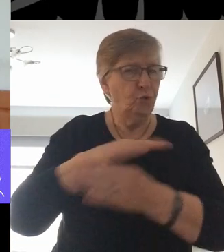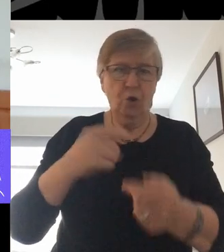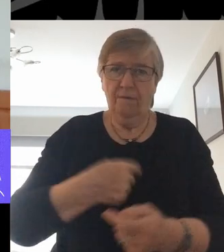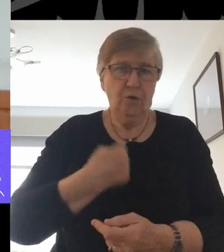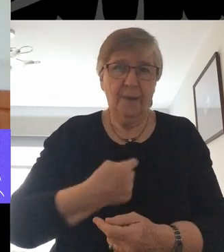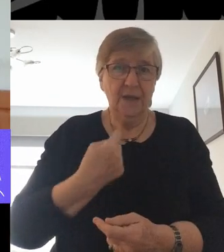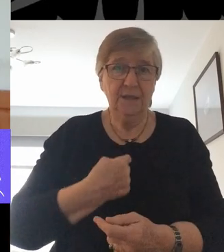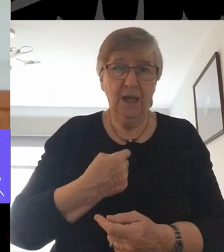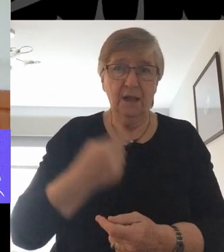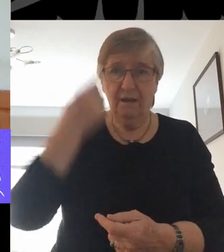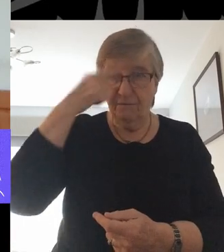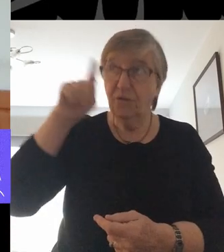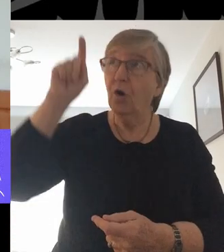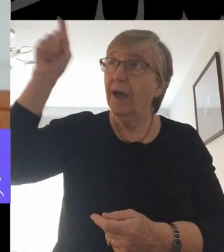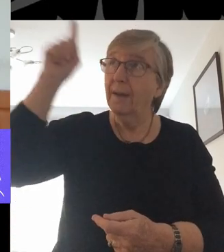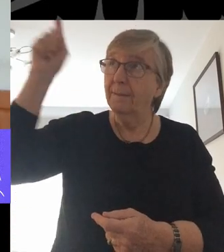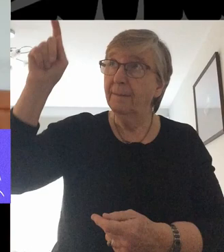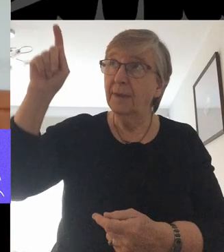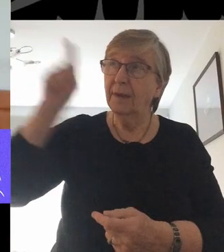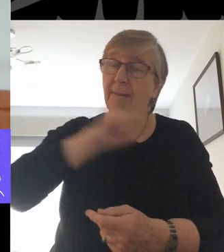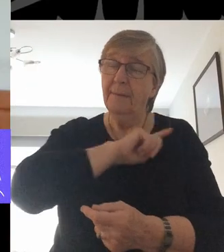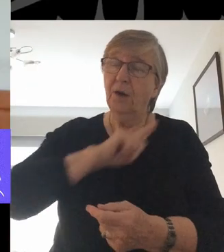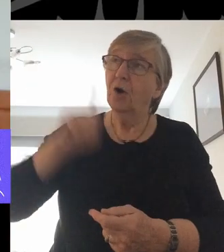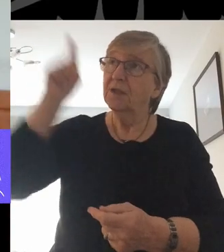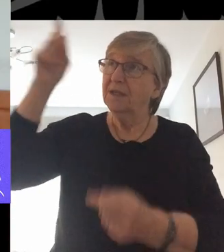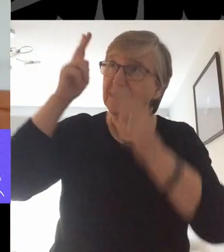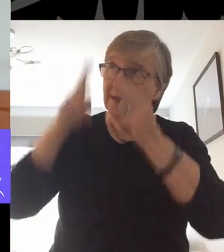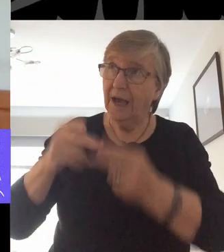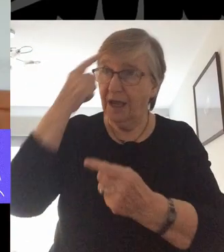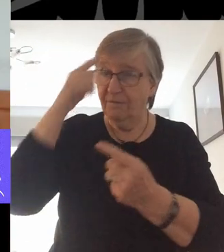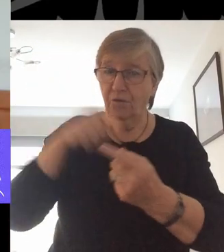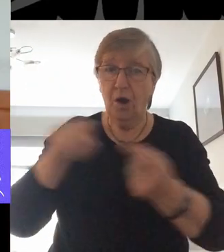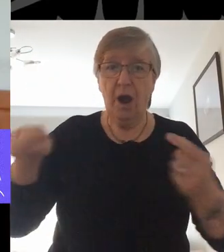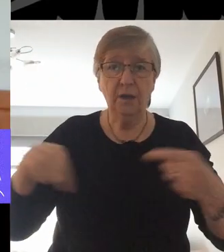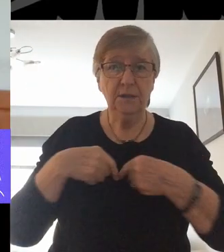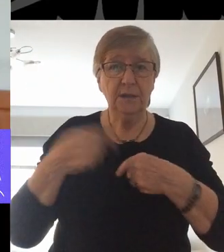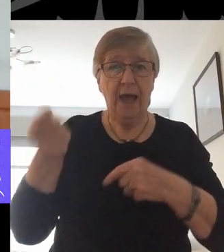him who died for them and was raised again.